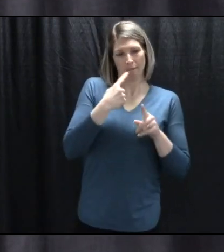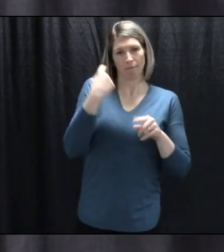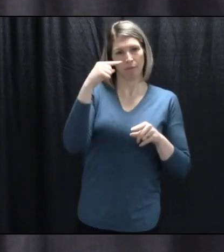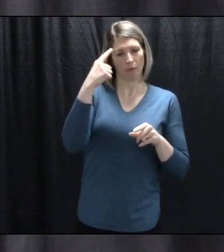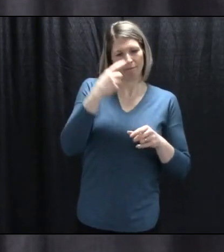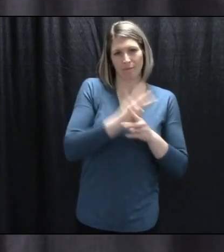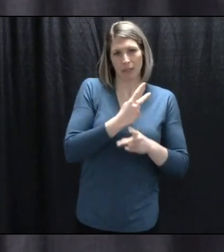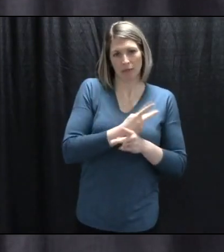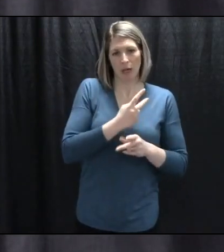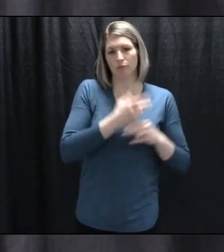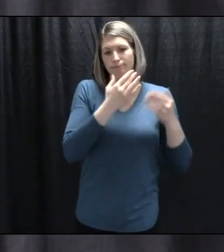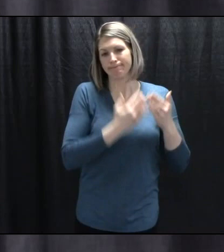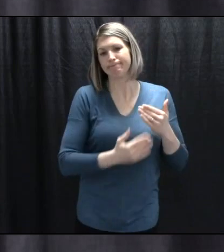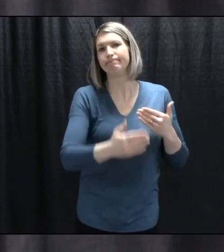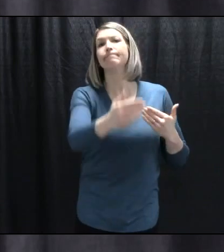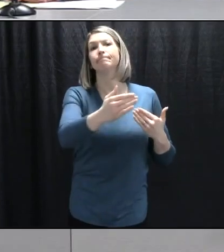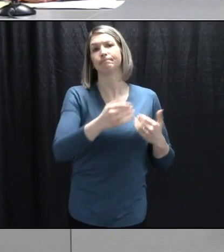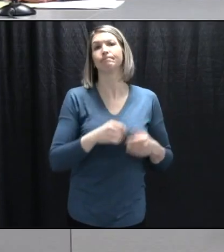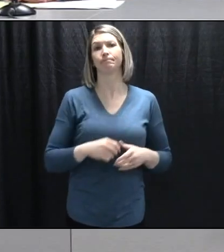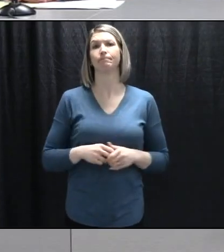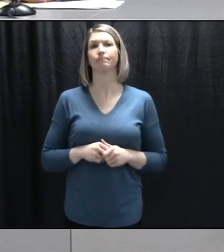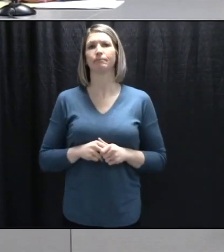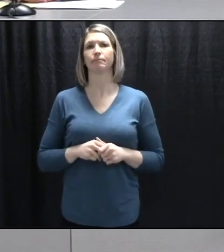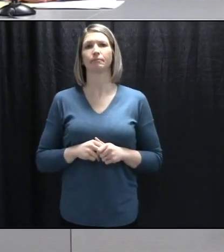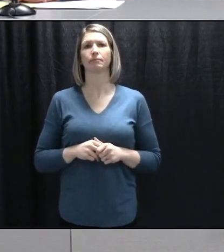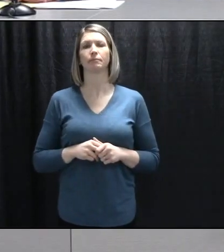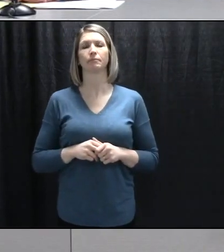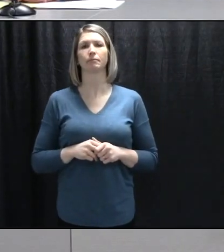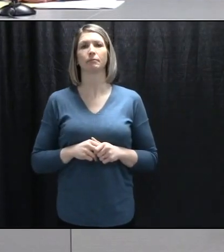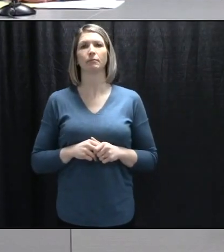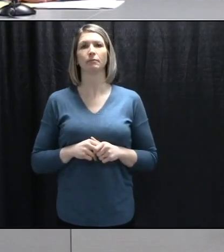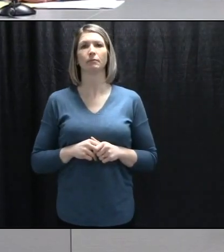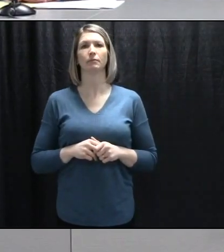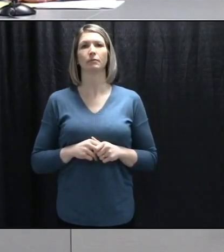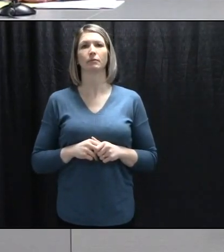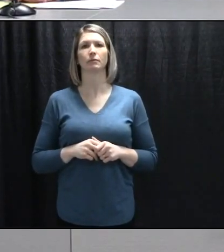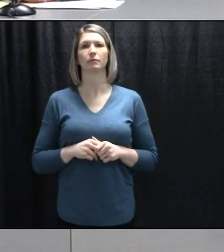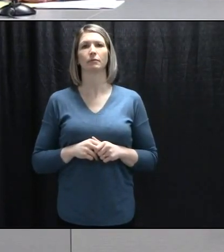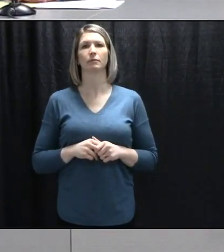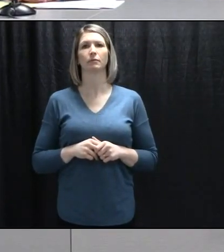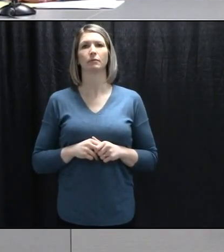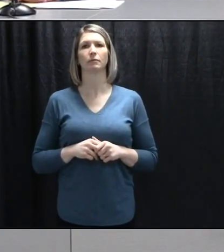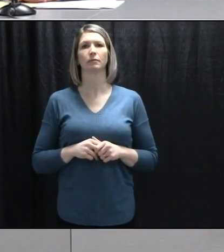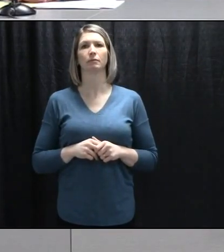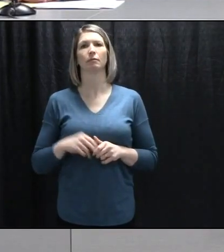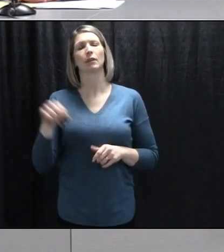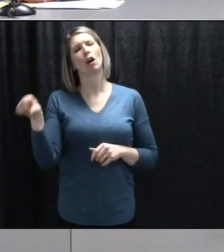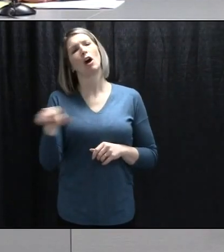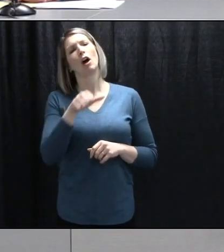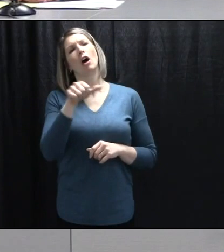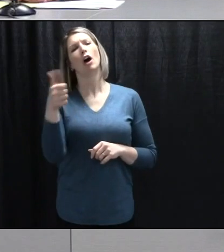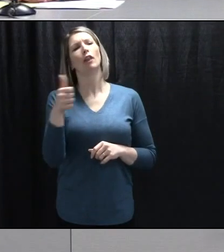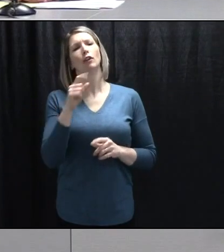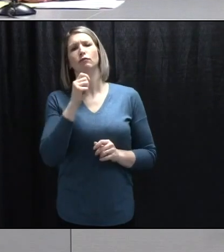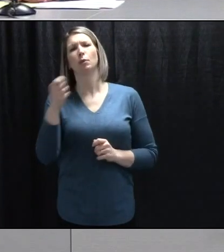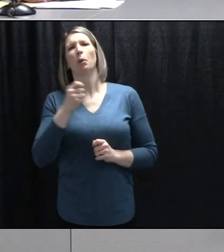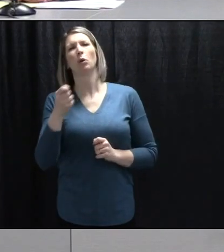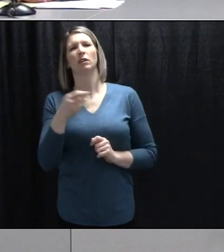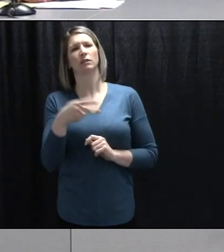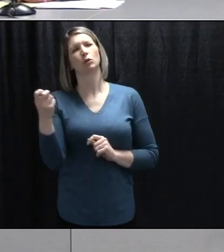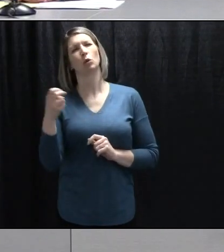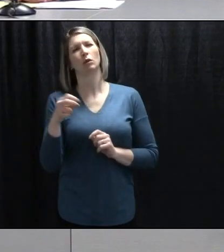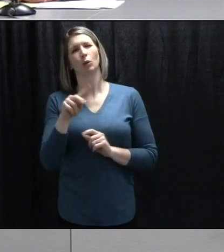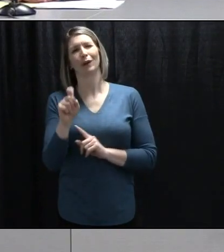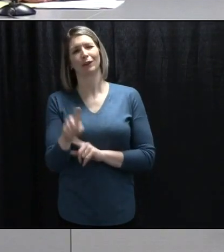Perfect, thank you. Yeah, my other question got spiked by Peter Jackson, but yeah, I was just also curious